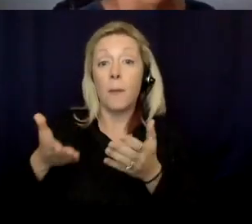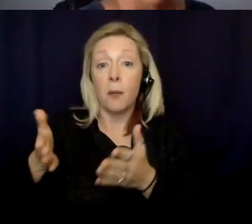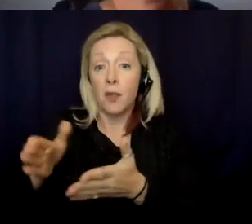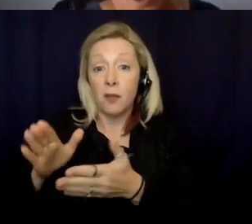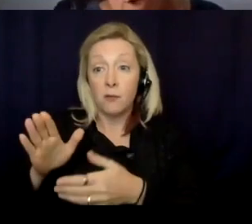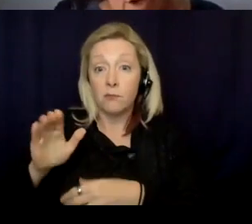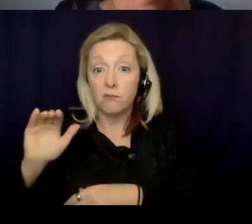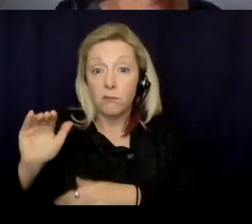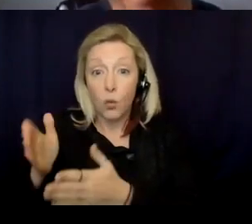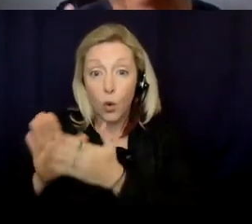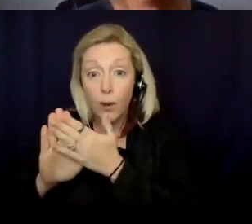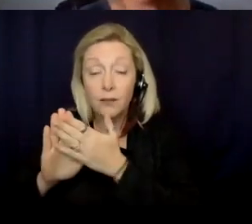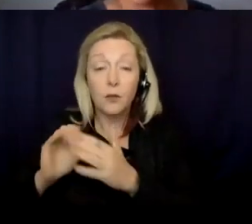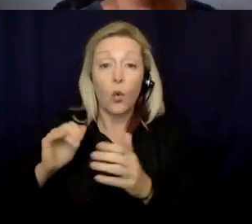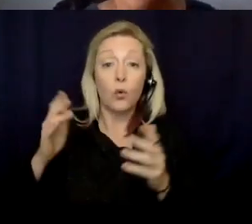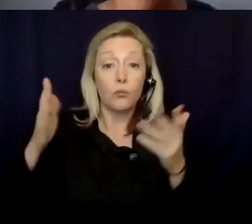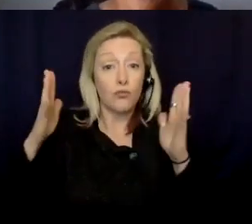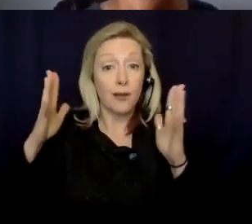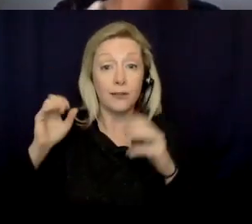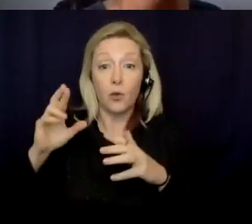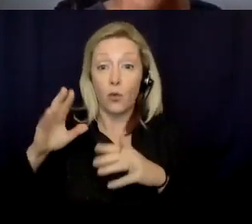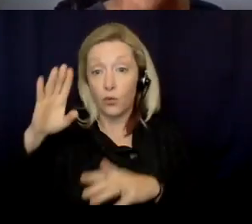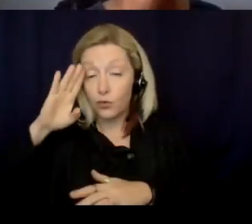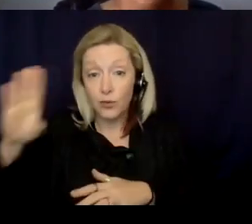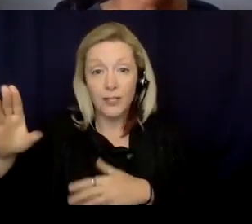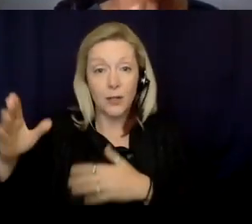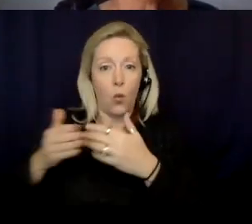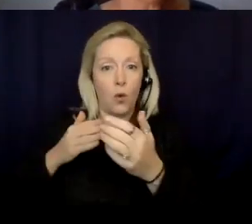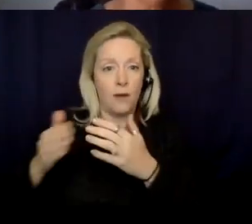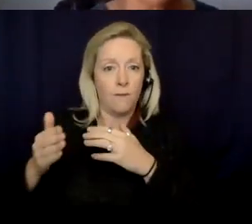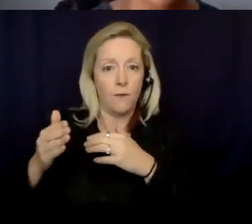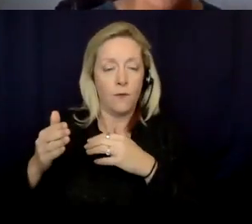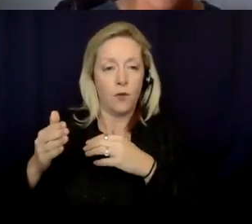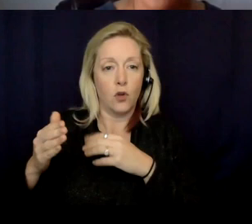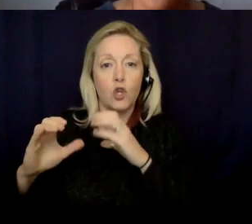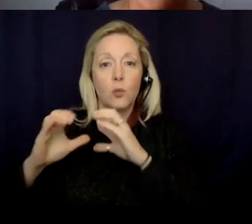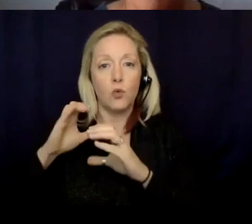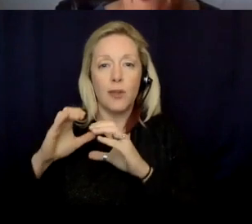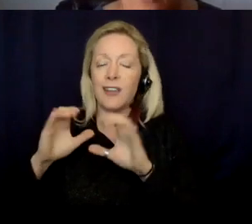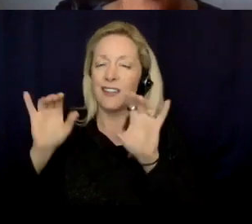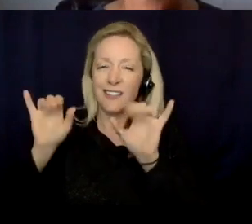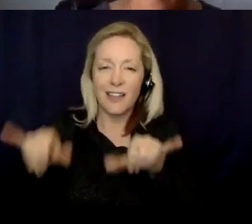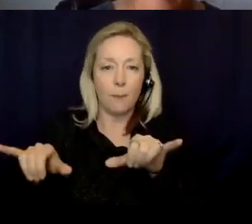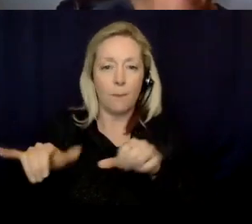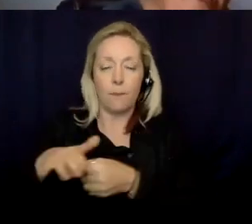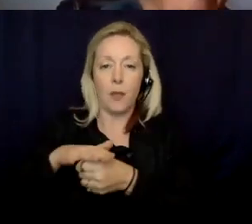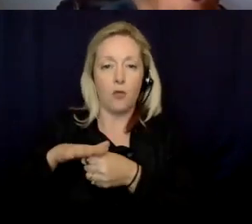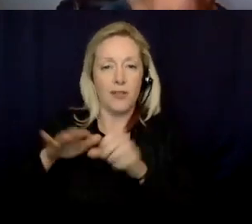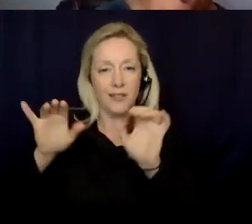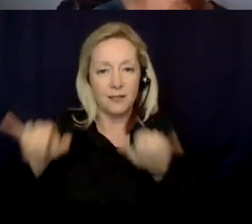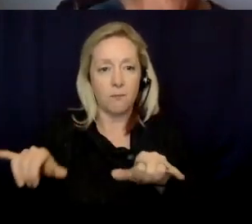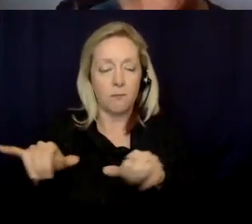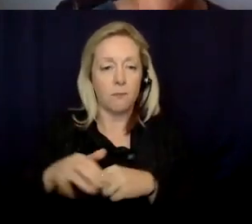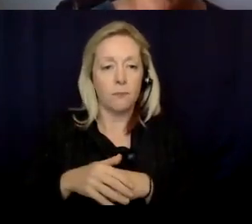might be praising, I might be greeting, but whatever it is, I'm going to do it in a very consistent manner. And it's